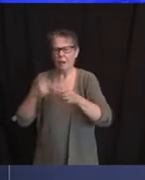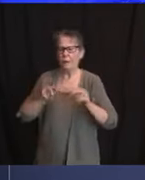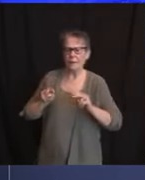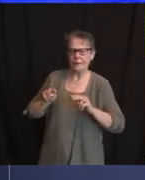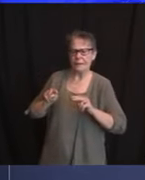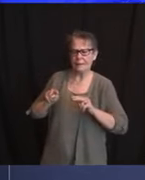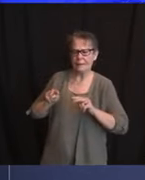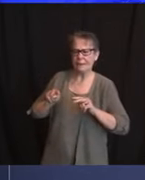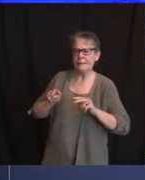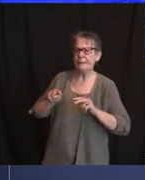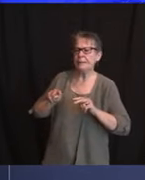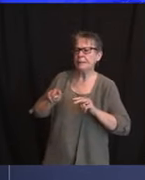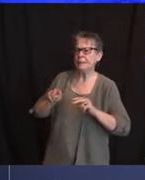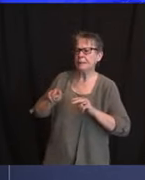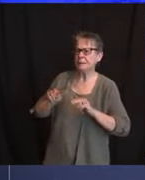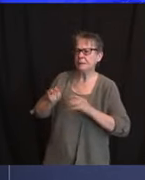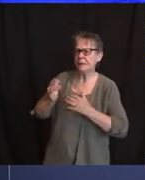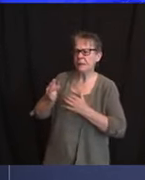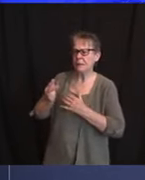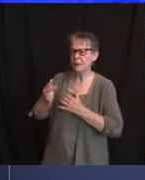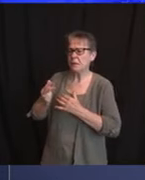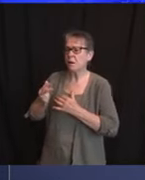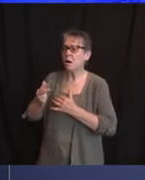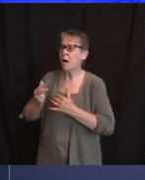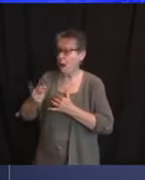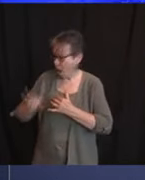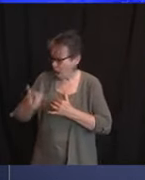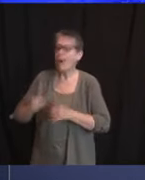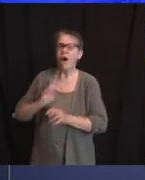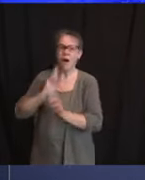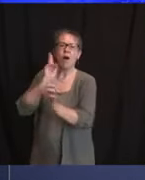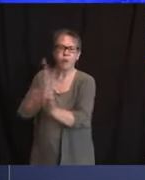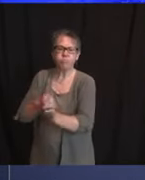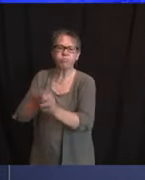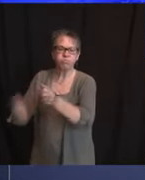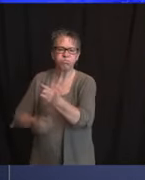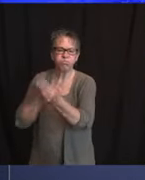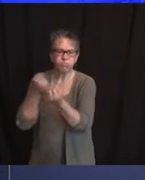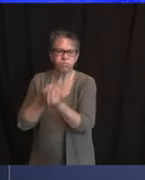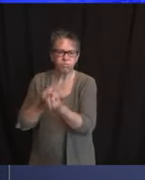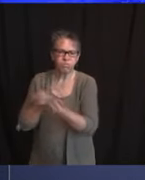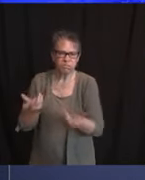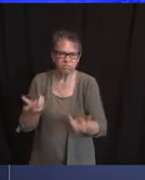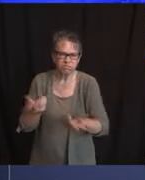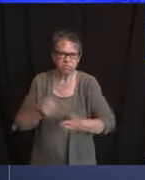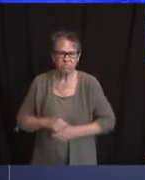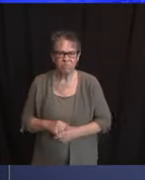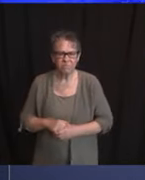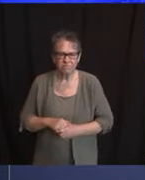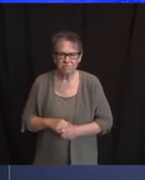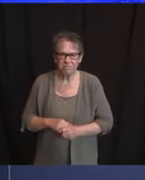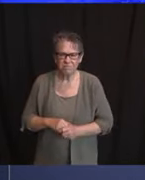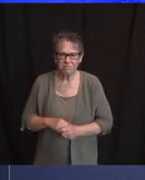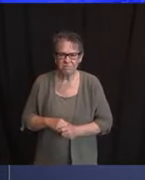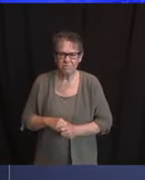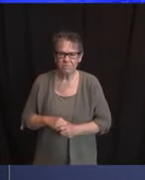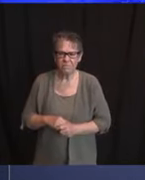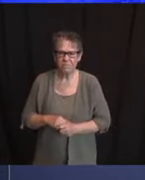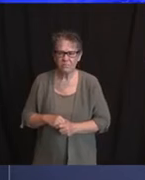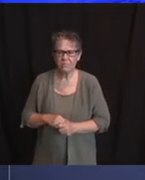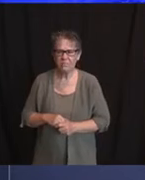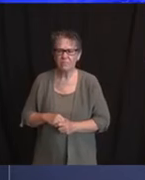Collins, Senator Mitt Romney, Senator Kennedy from Louisiana, all last week on the Senate floor and in